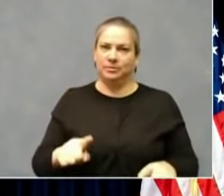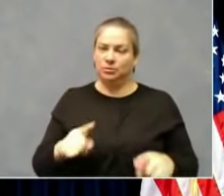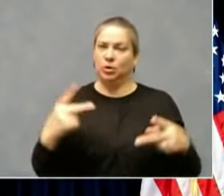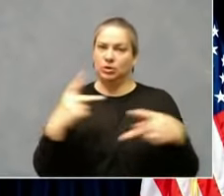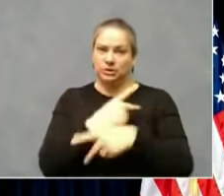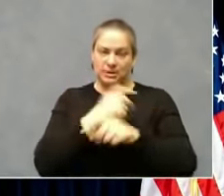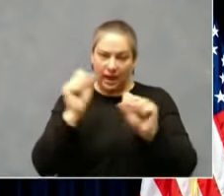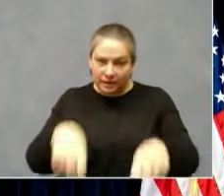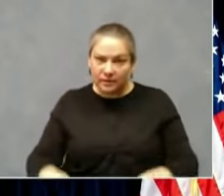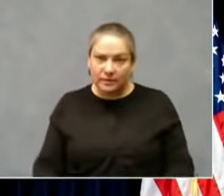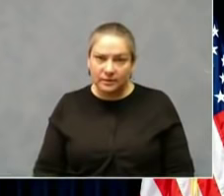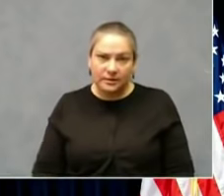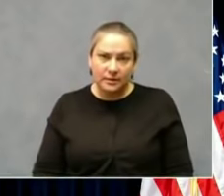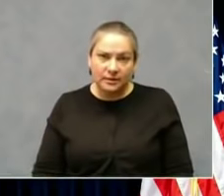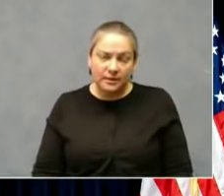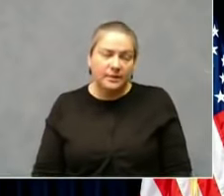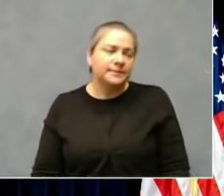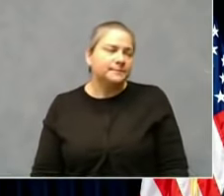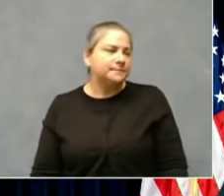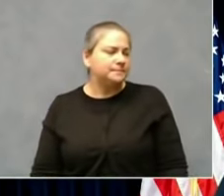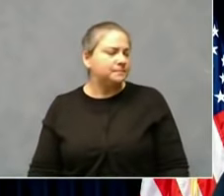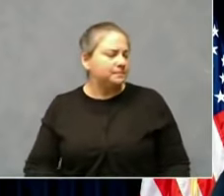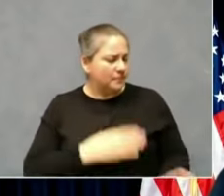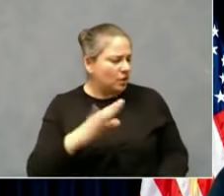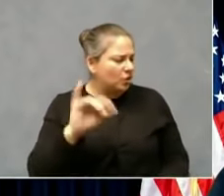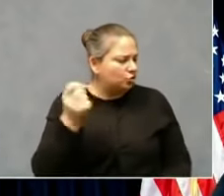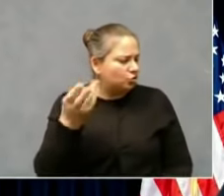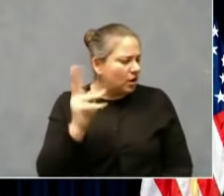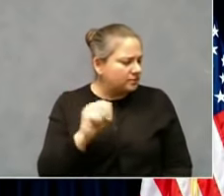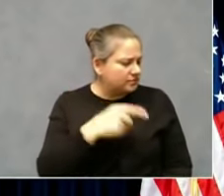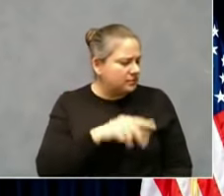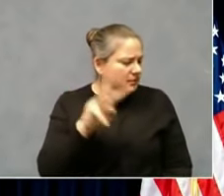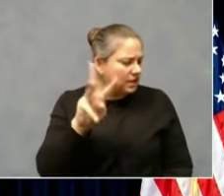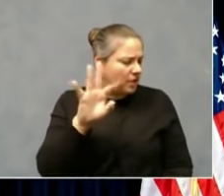Next is John Boyle from WFPL.